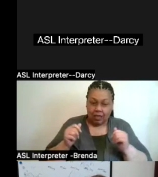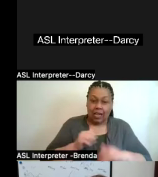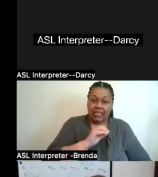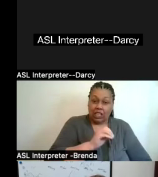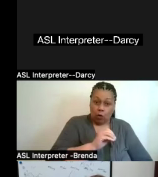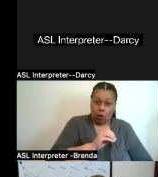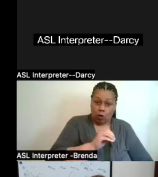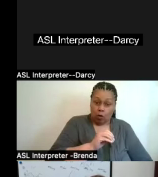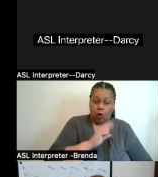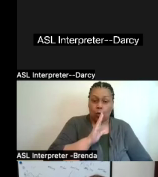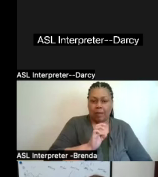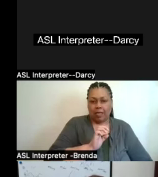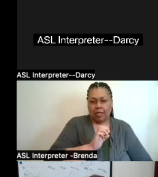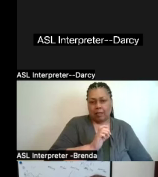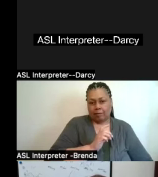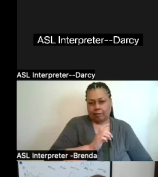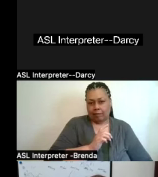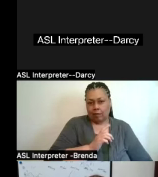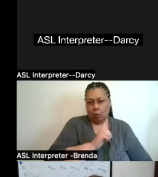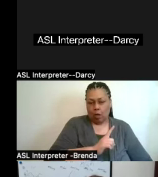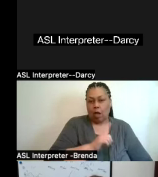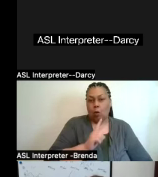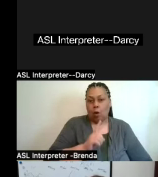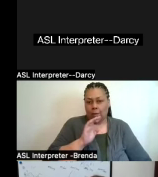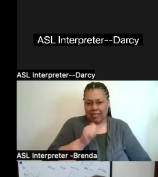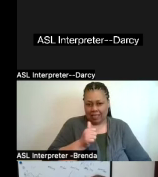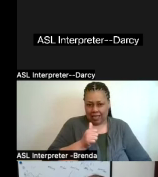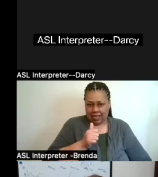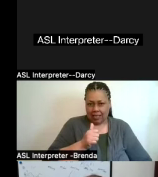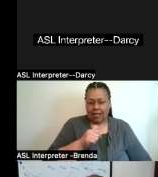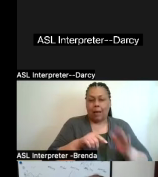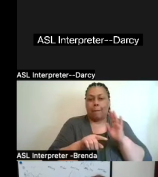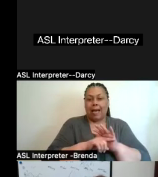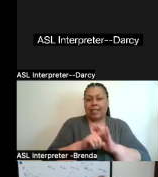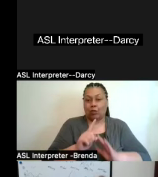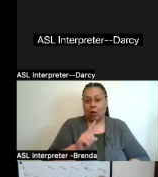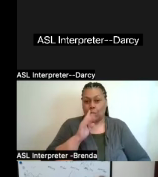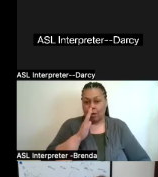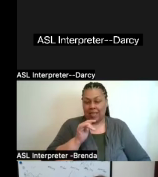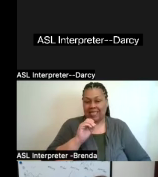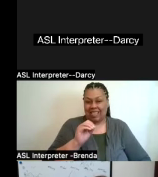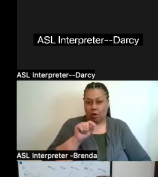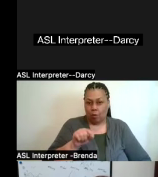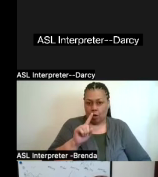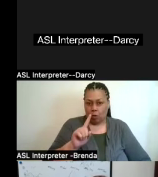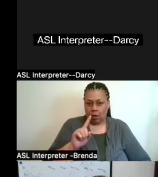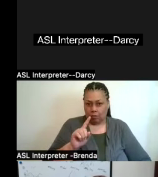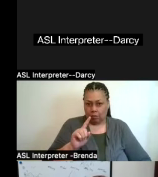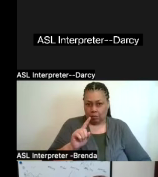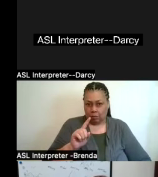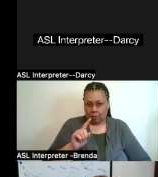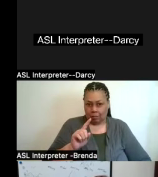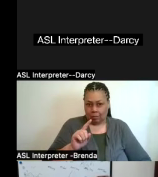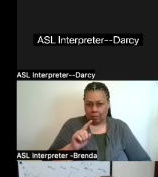be 1, a 1 would be 10, a -1 would be 0.1. If you were to